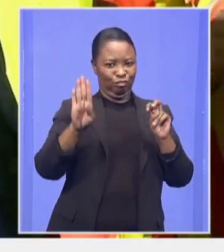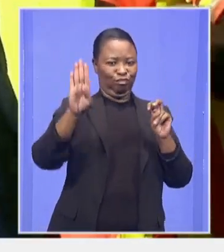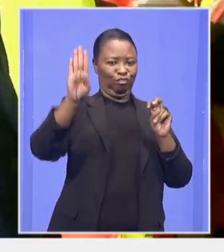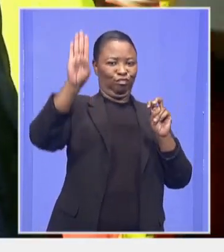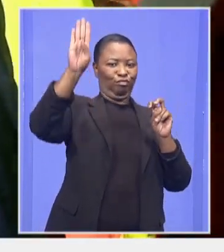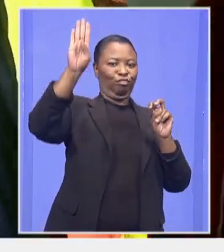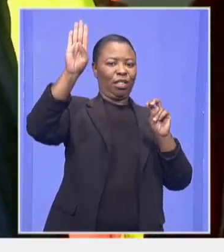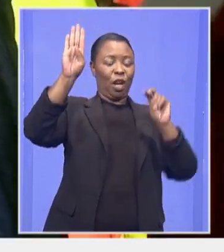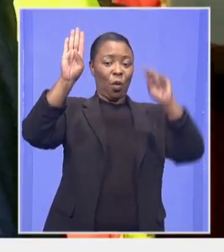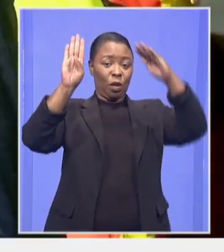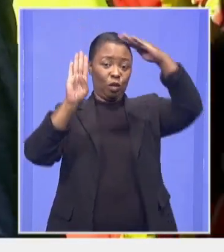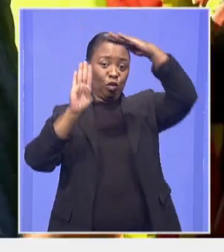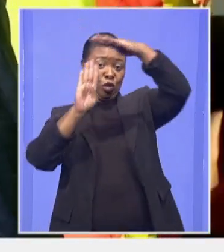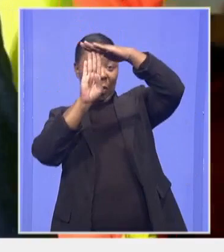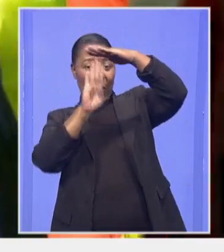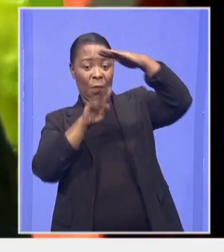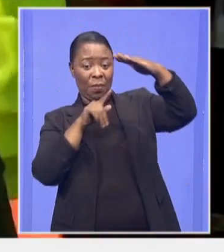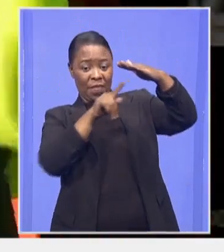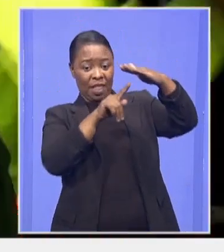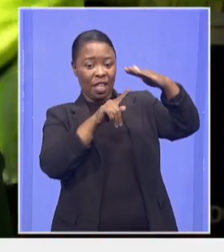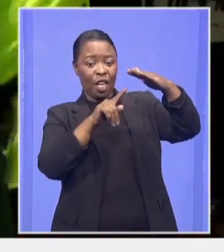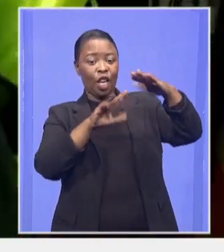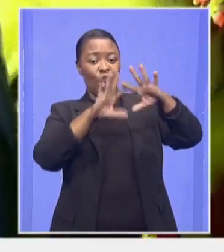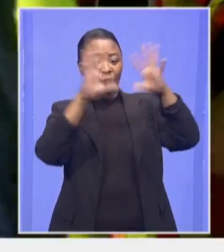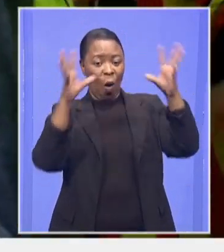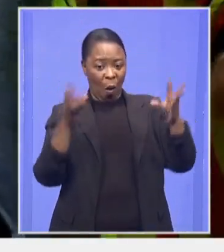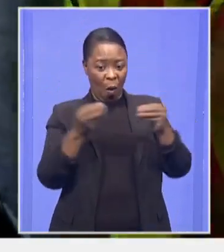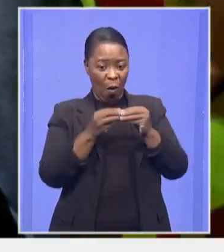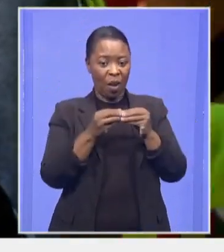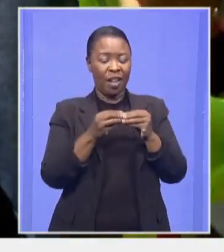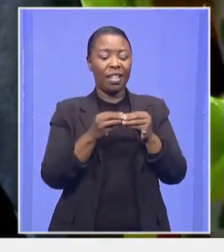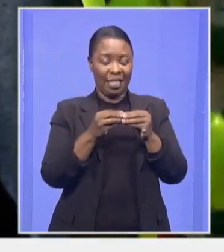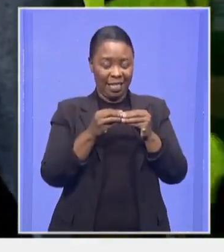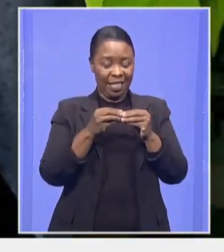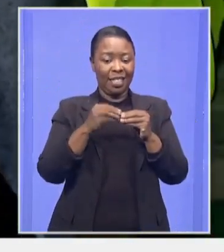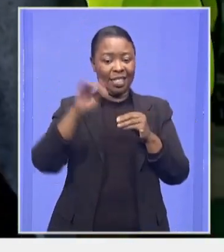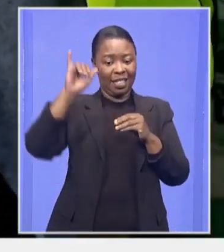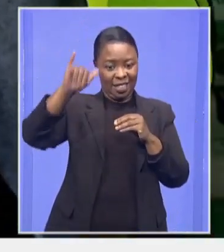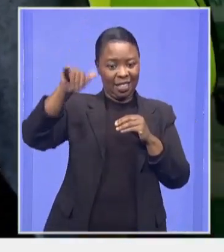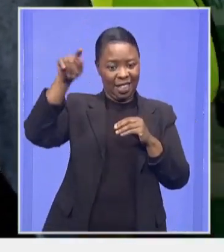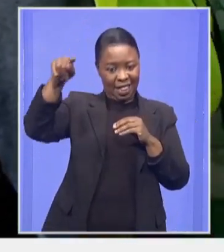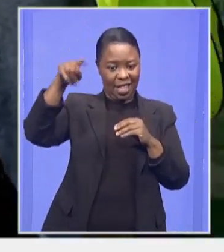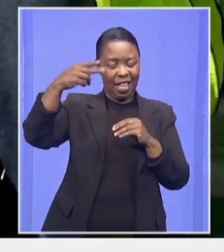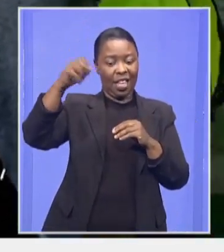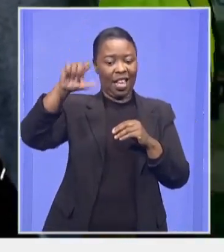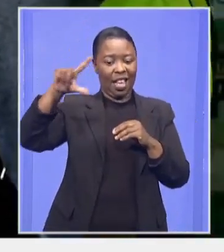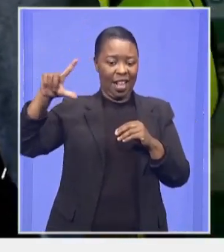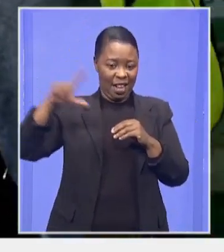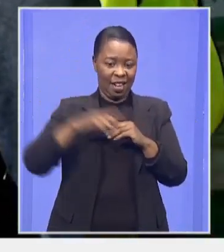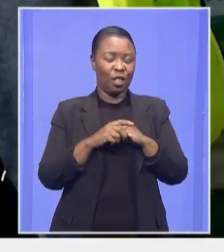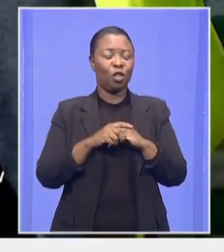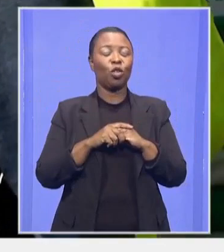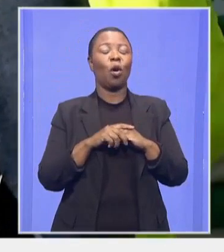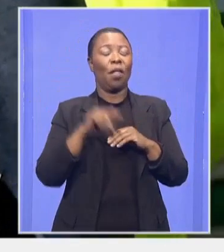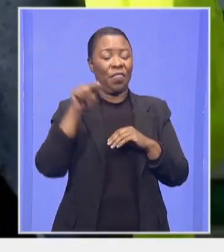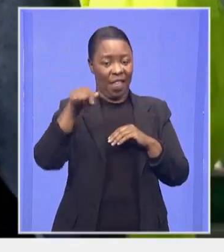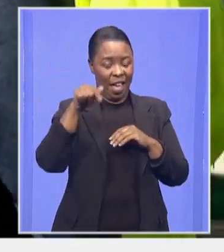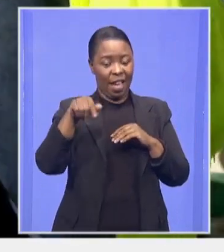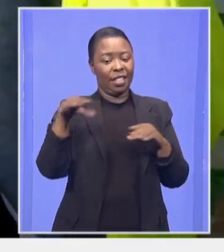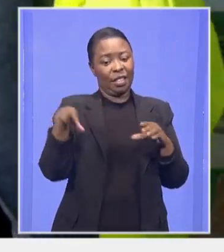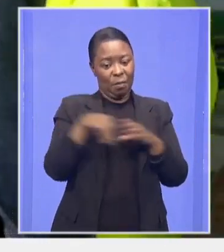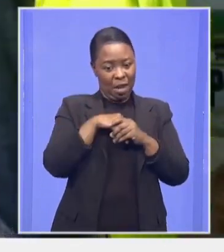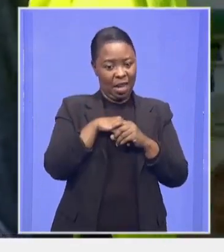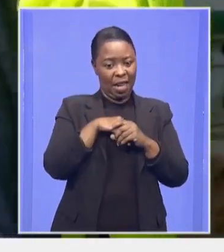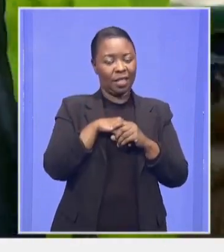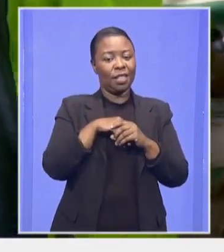top of Penn Street, everybody gets a sister on that hill. So that is also one of the